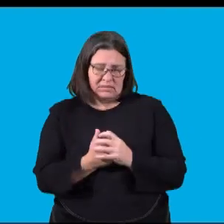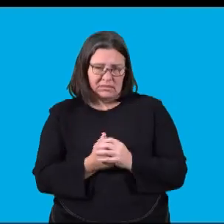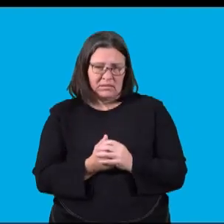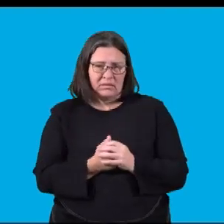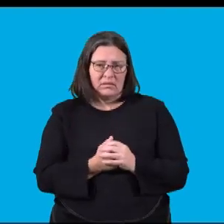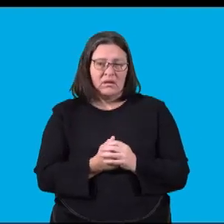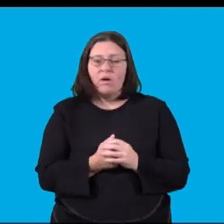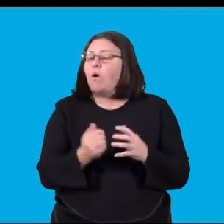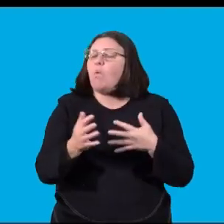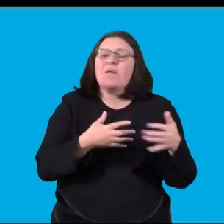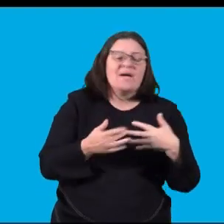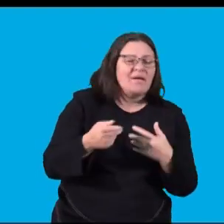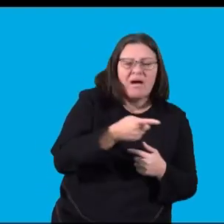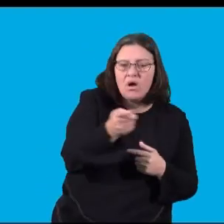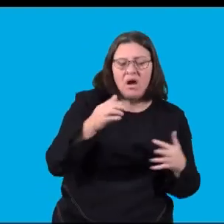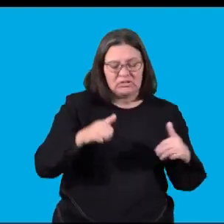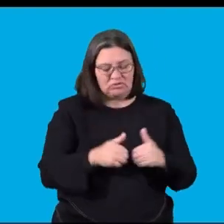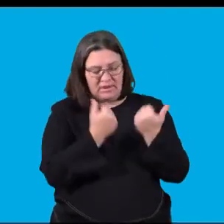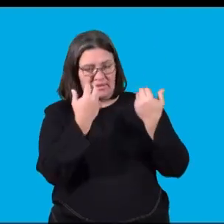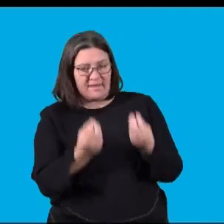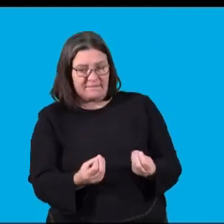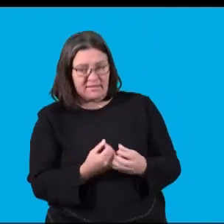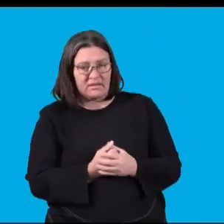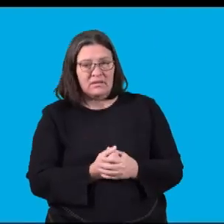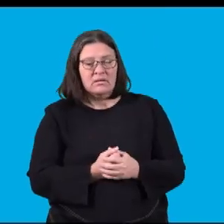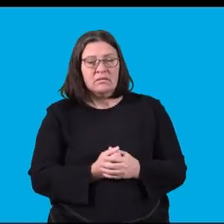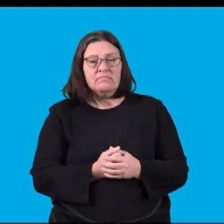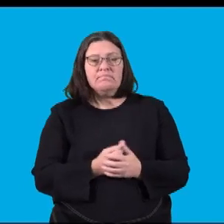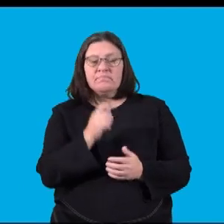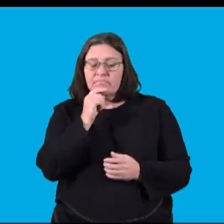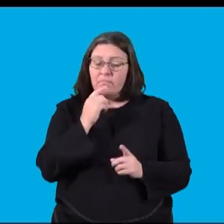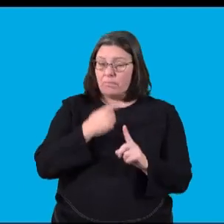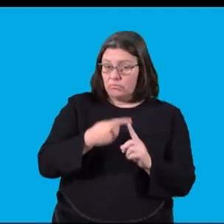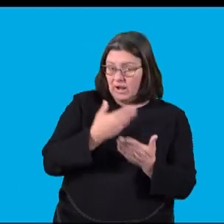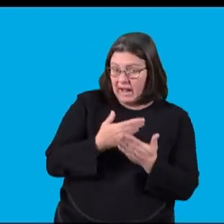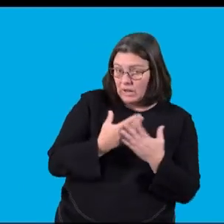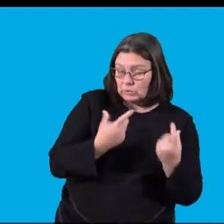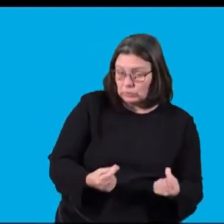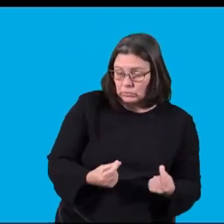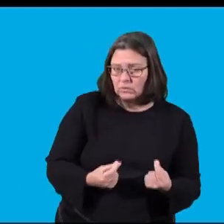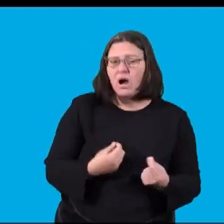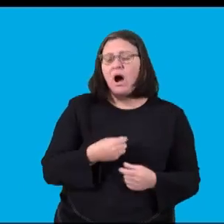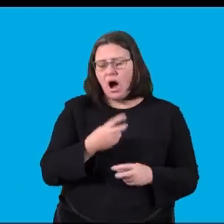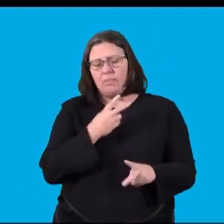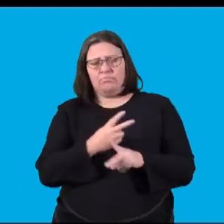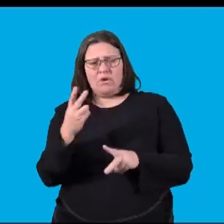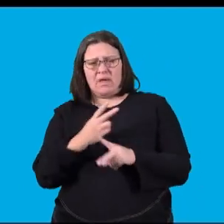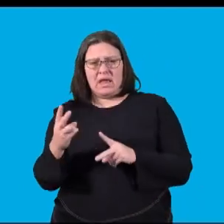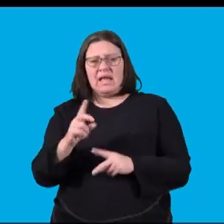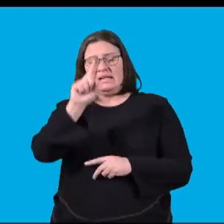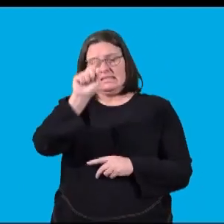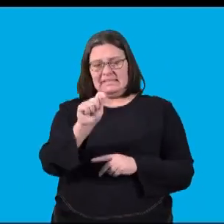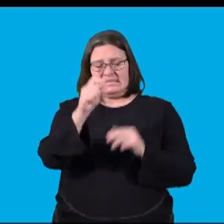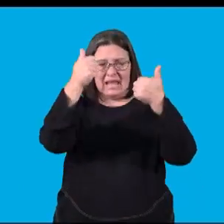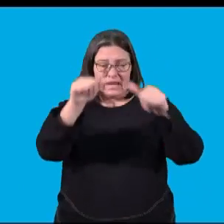all right? And whenever you have challenges, and whenever it is possible to do so, it is wise to prepare a